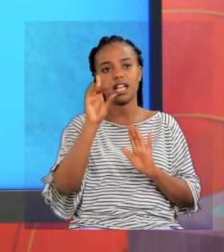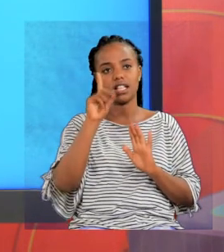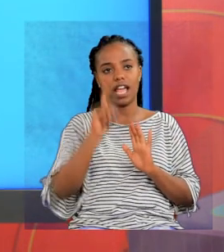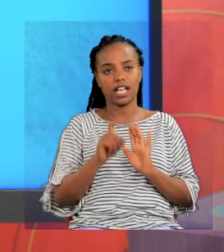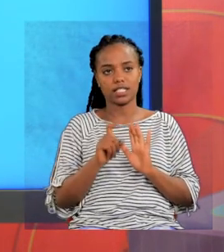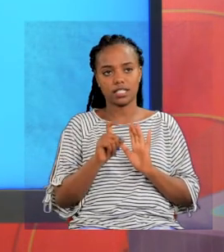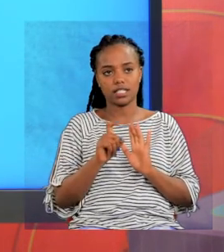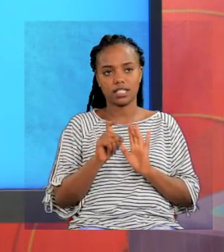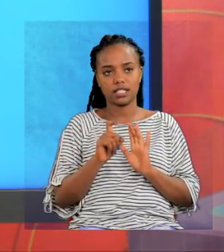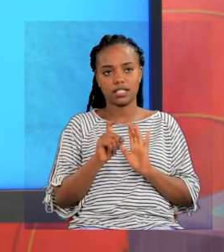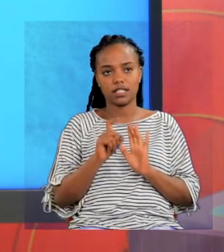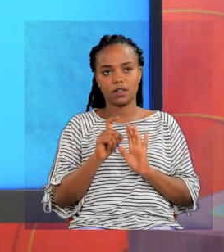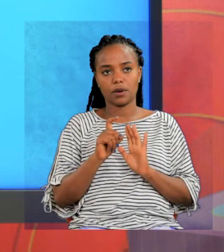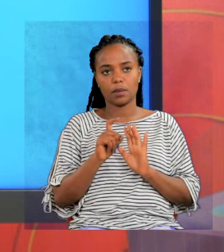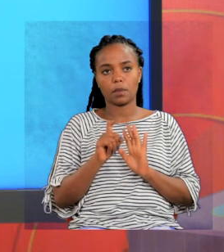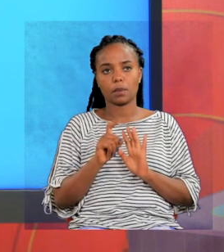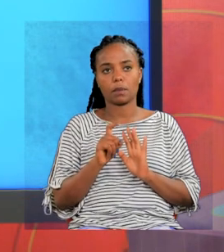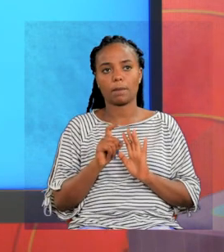8x